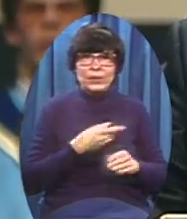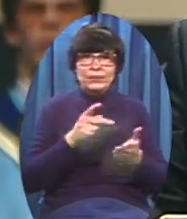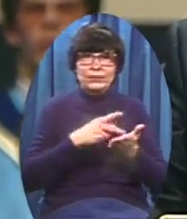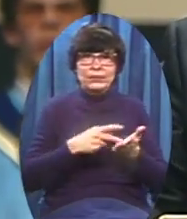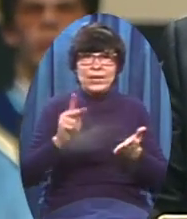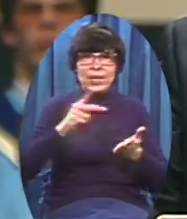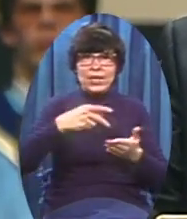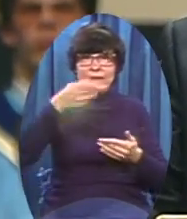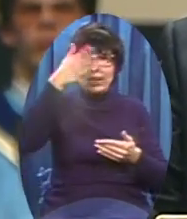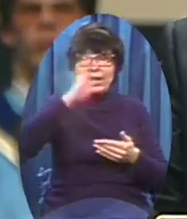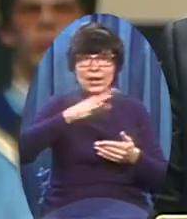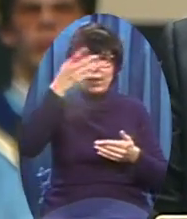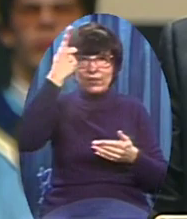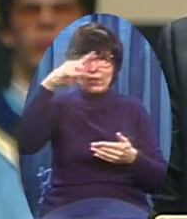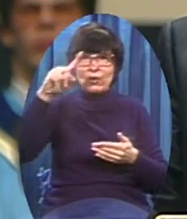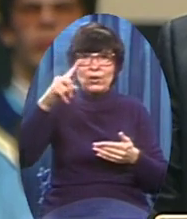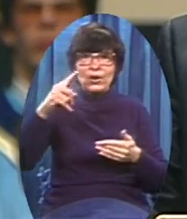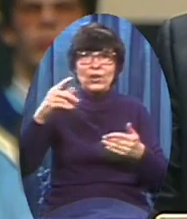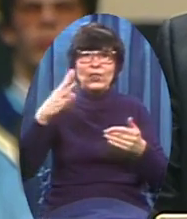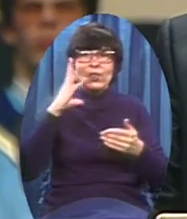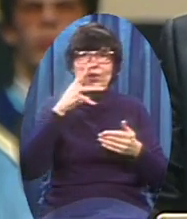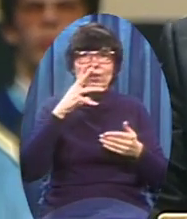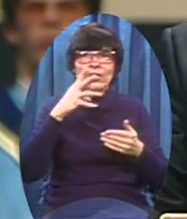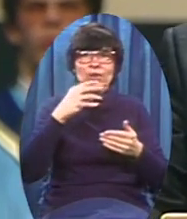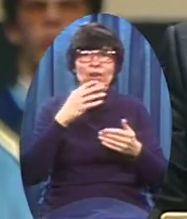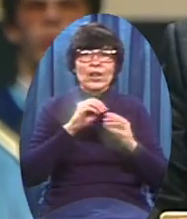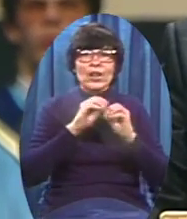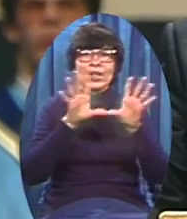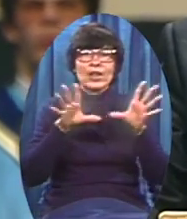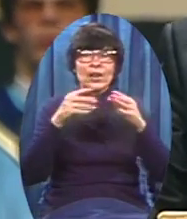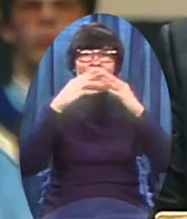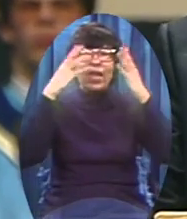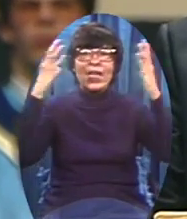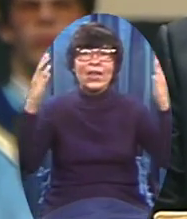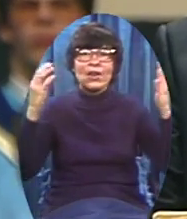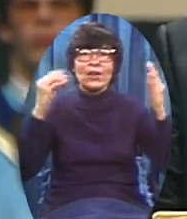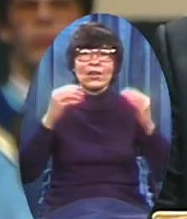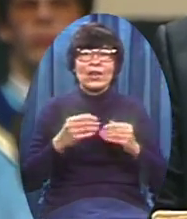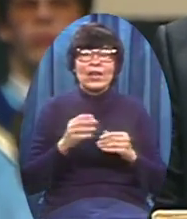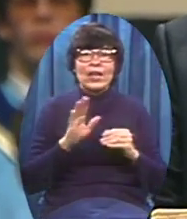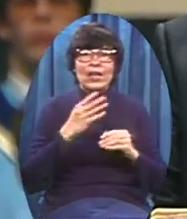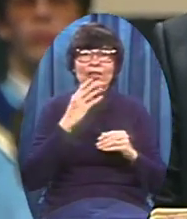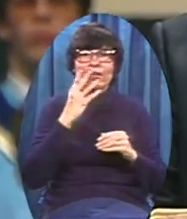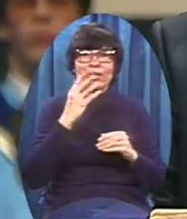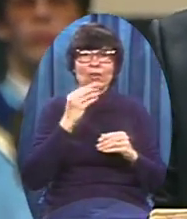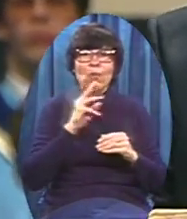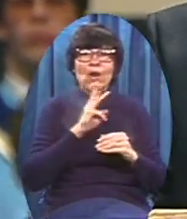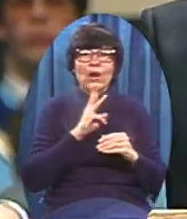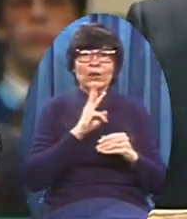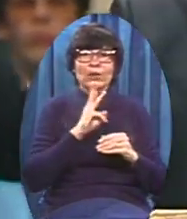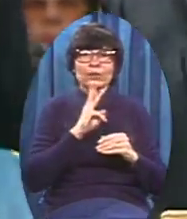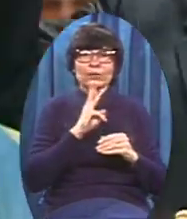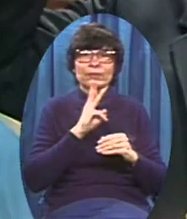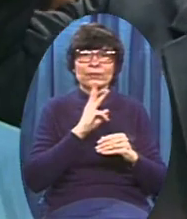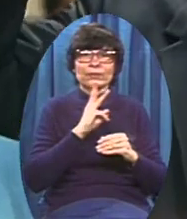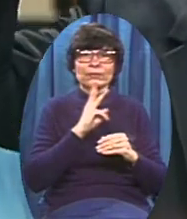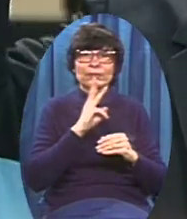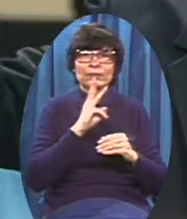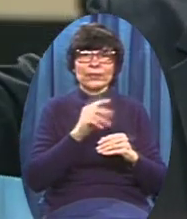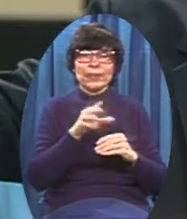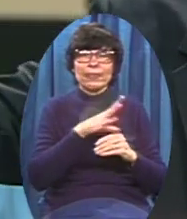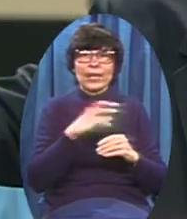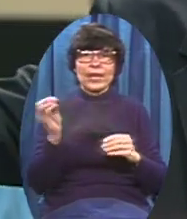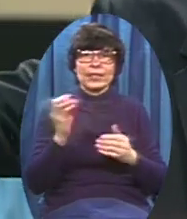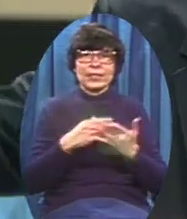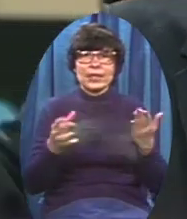good water and breathing his good air. And you know what happens if you don't pay your utility bill? You get cut off. And some of us are cut off